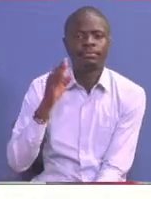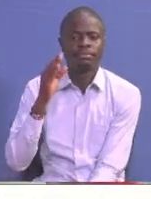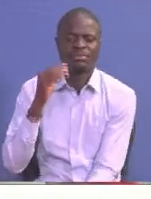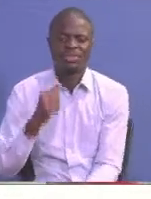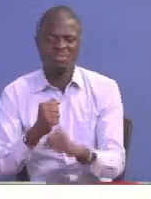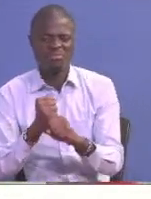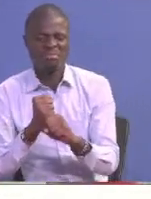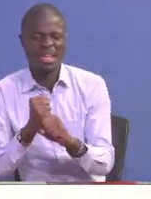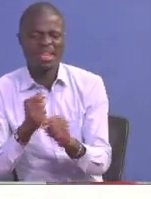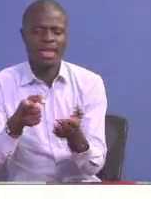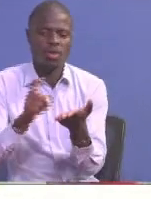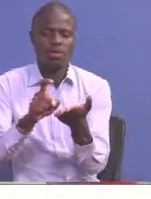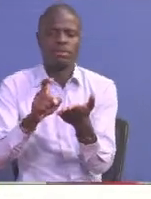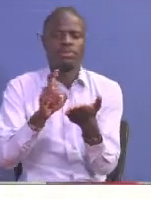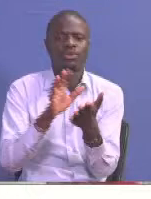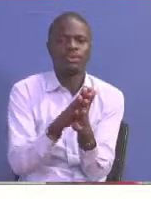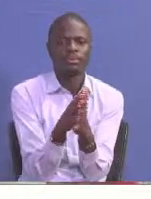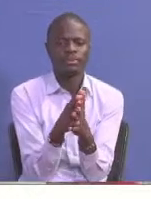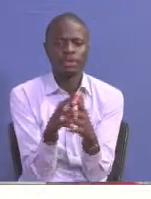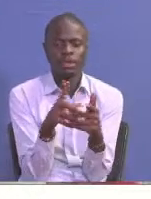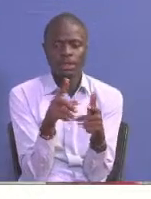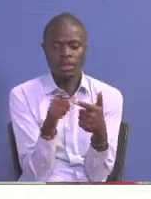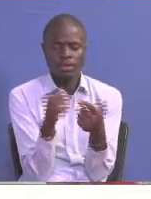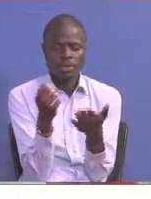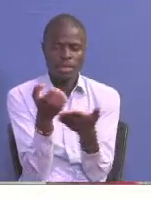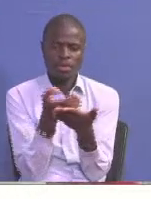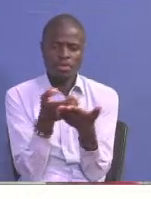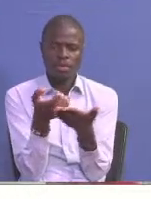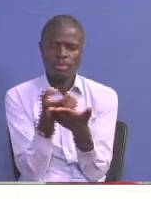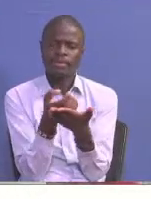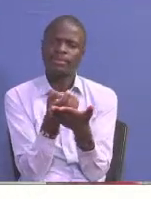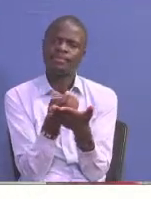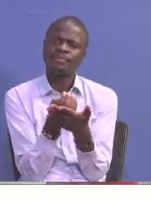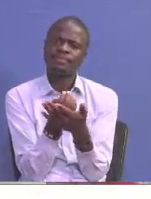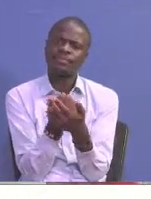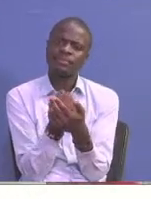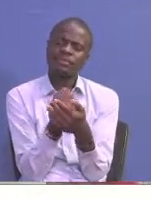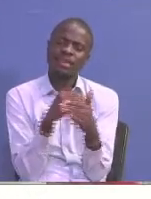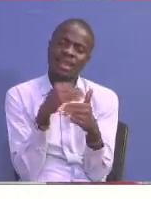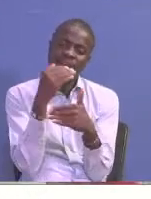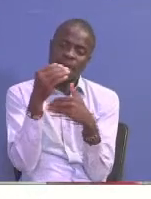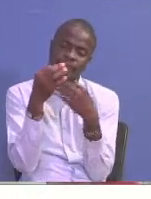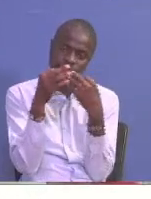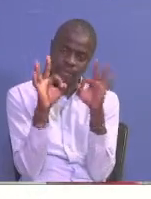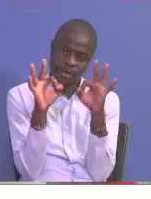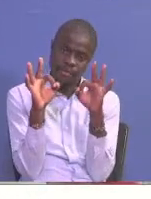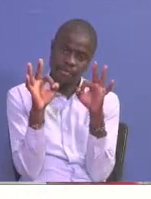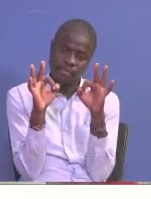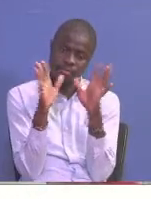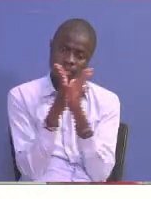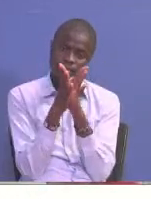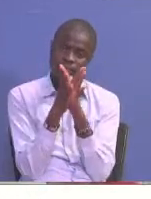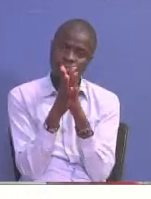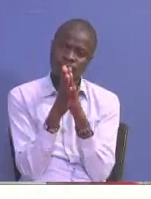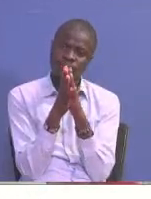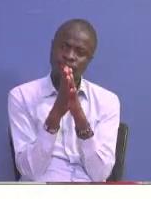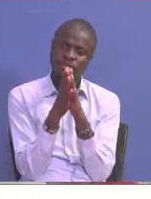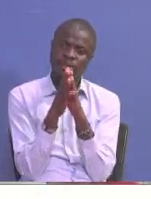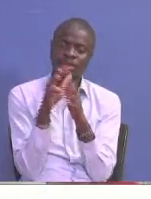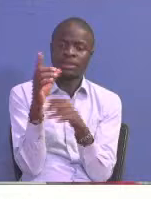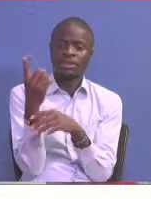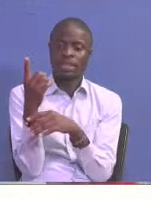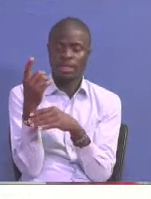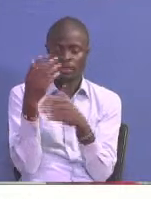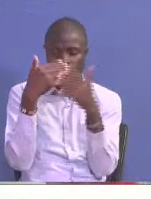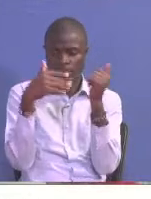make their contribution to the economy. After independence, Nairobi